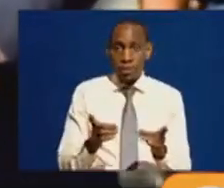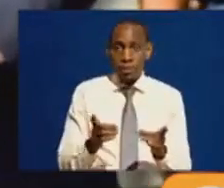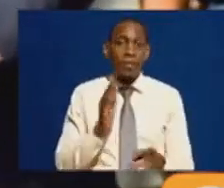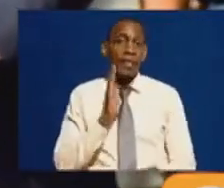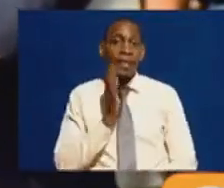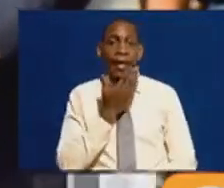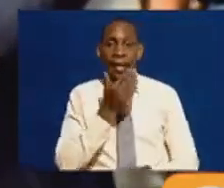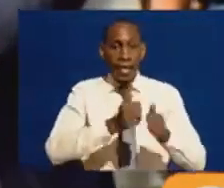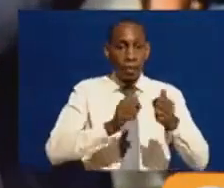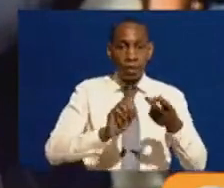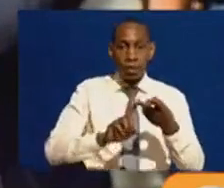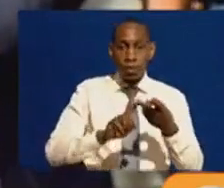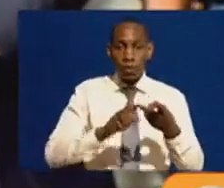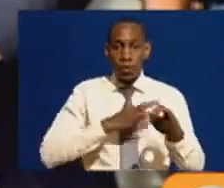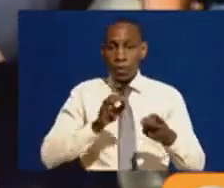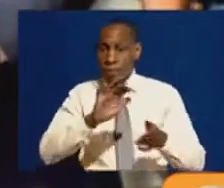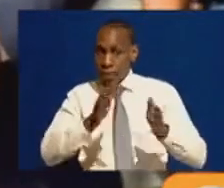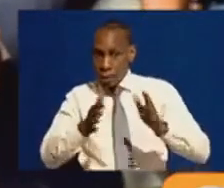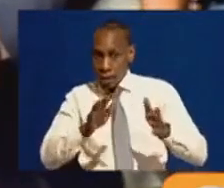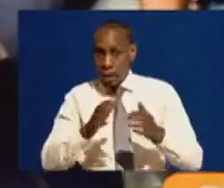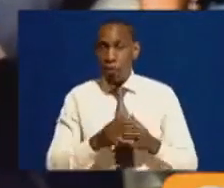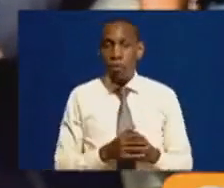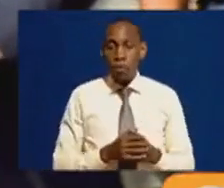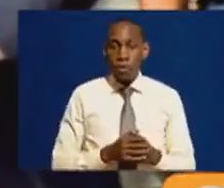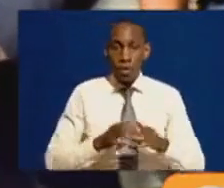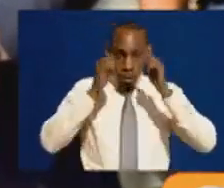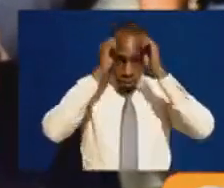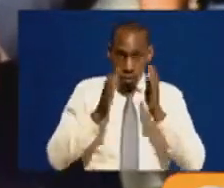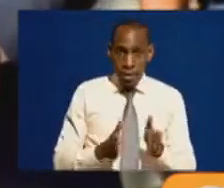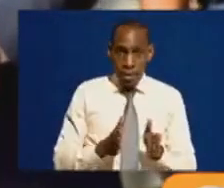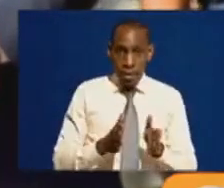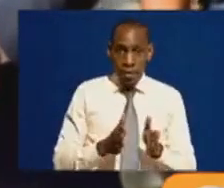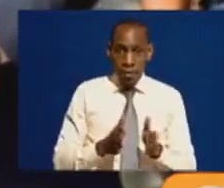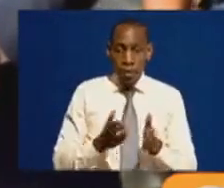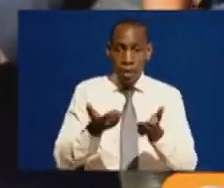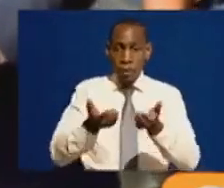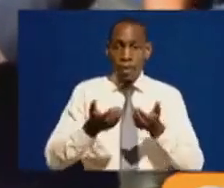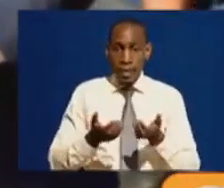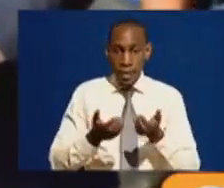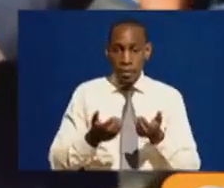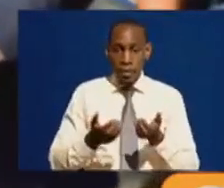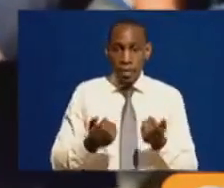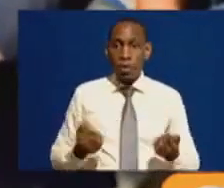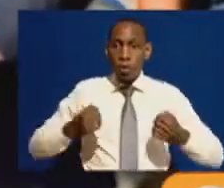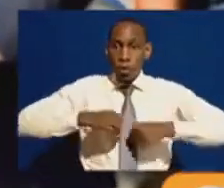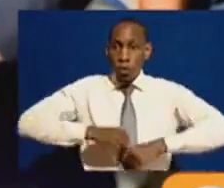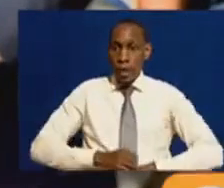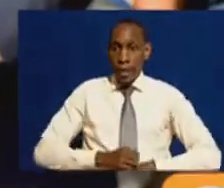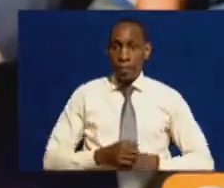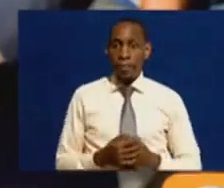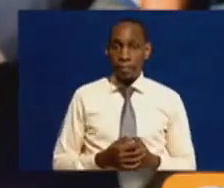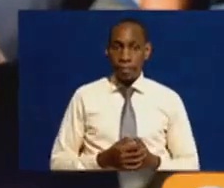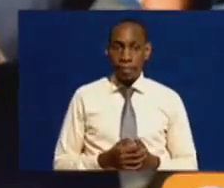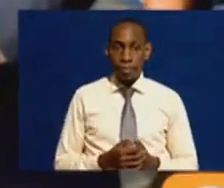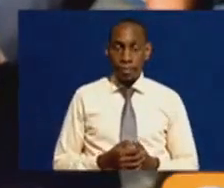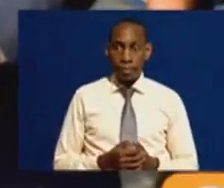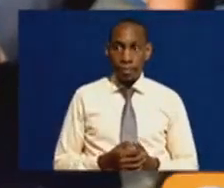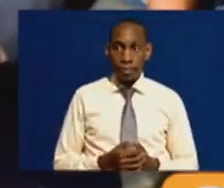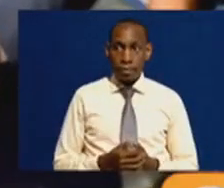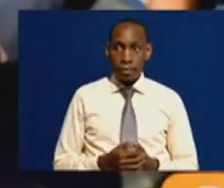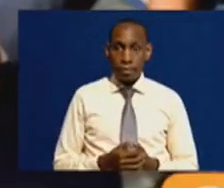the type of uniform that students will be required to put on. And of course, as